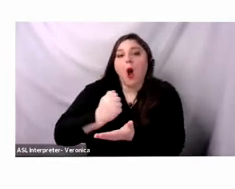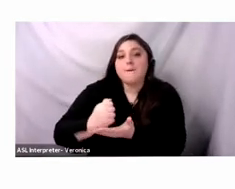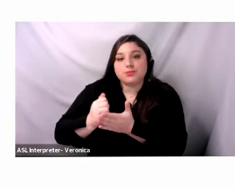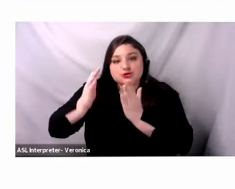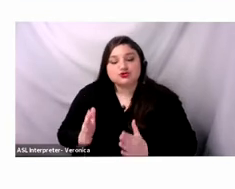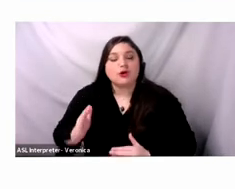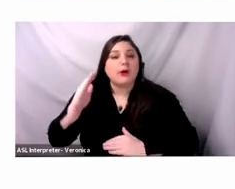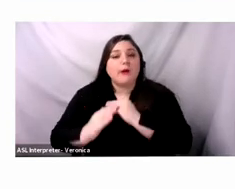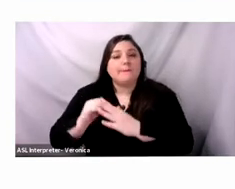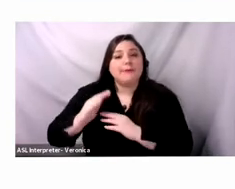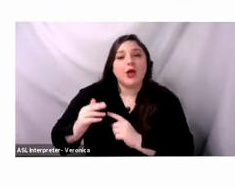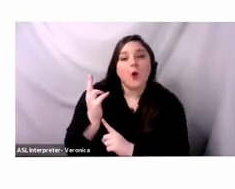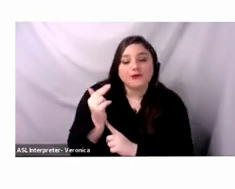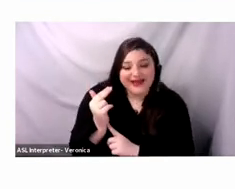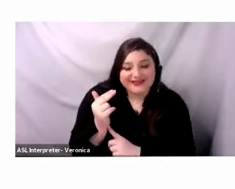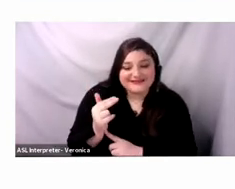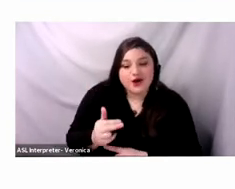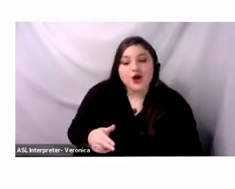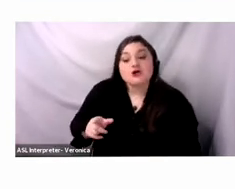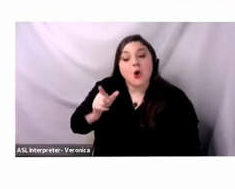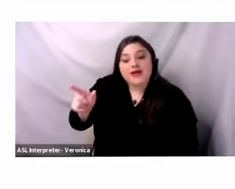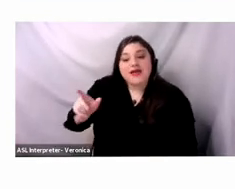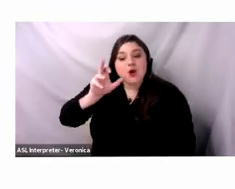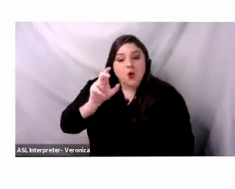own leather to make upholsteries for their